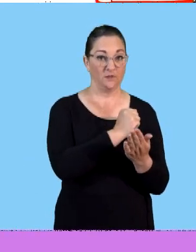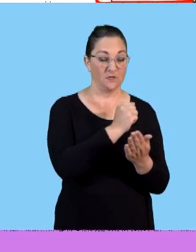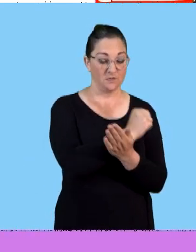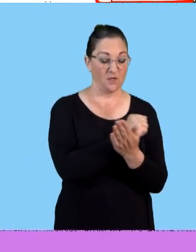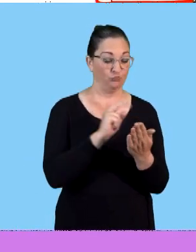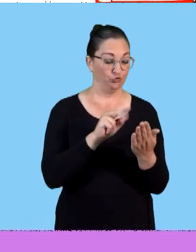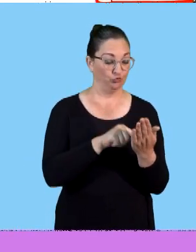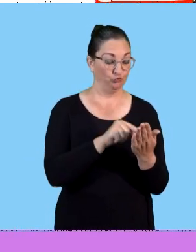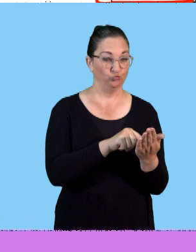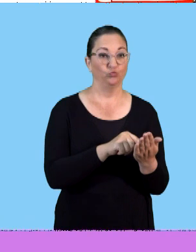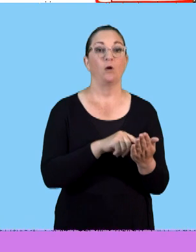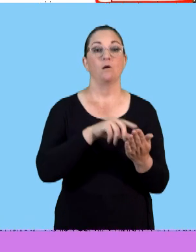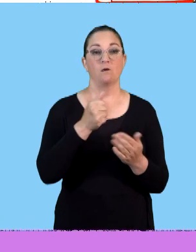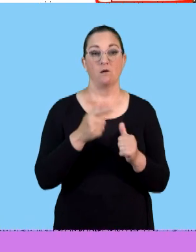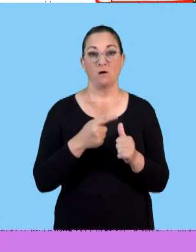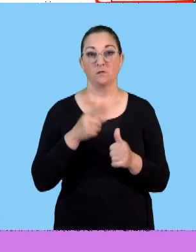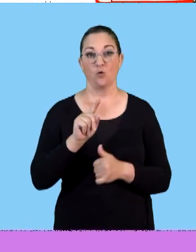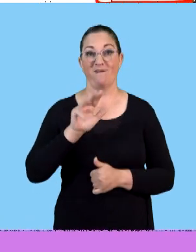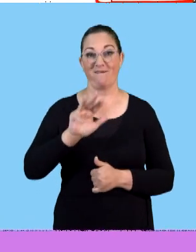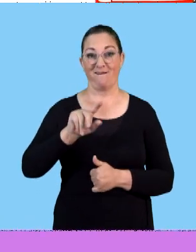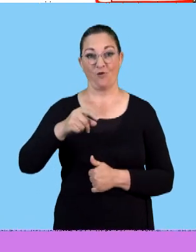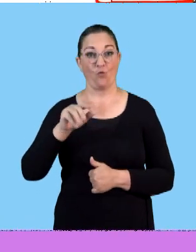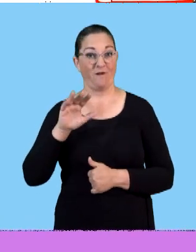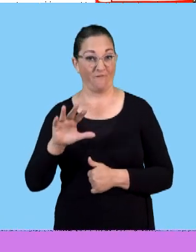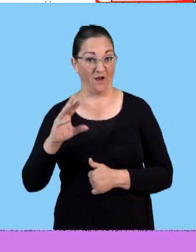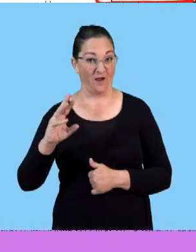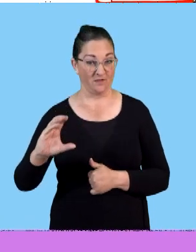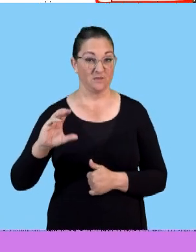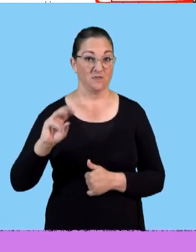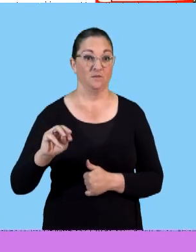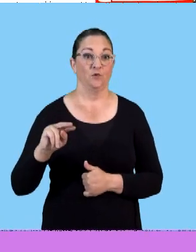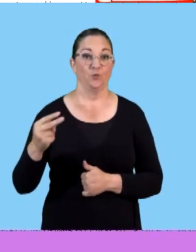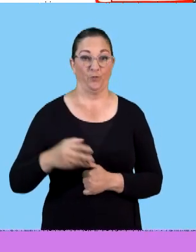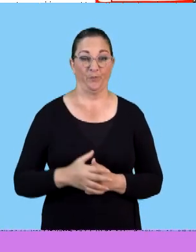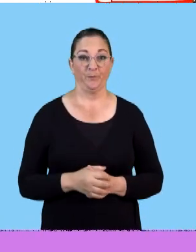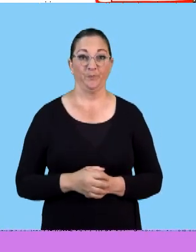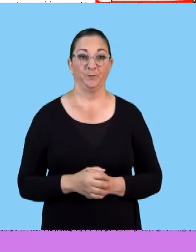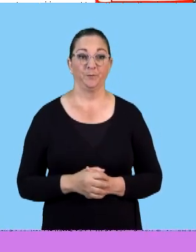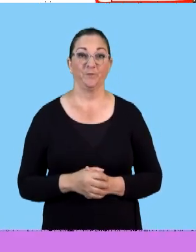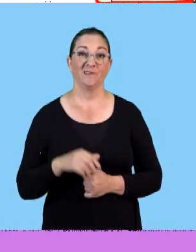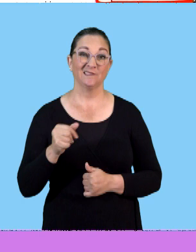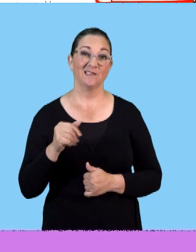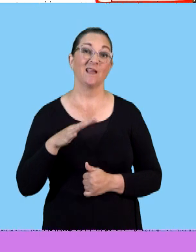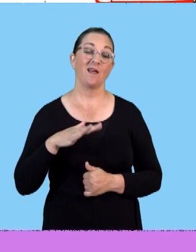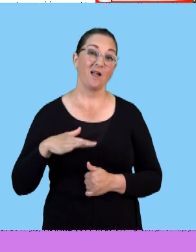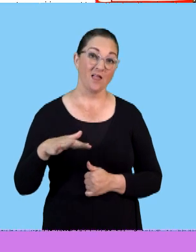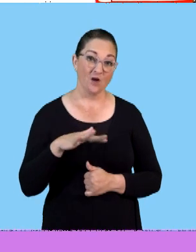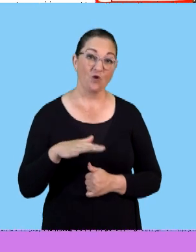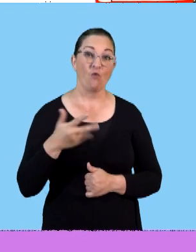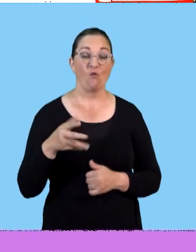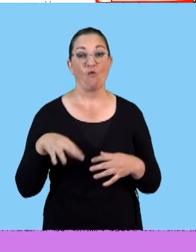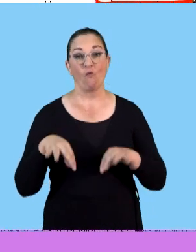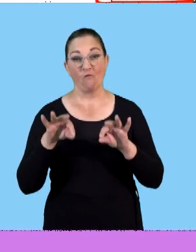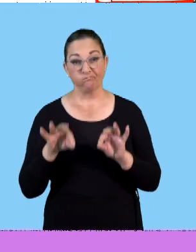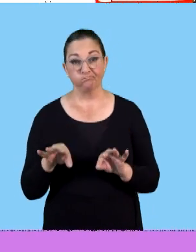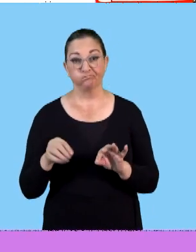That will give us an answer of 9.5 square centimeters. So this will be the area, okay,